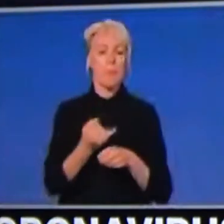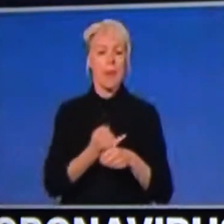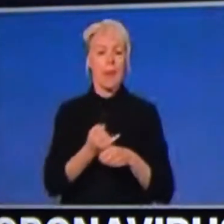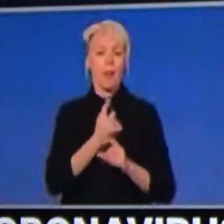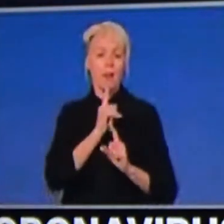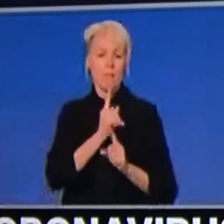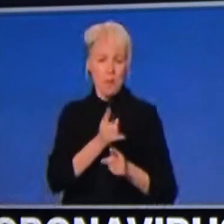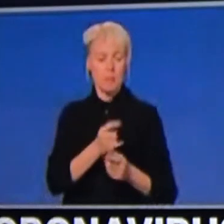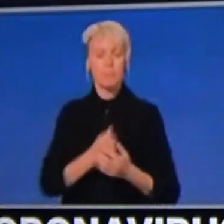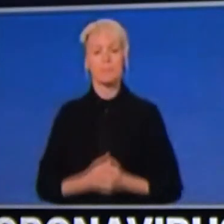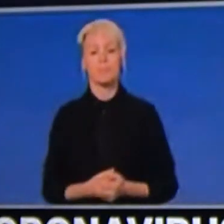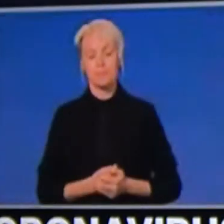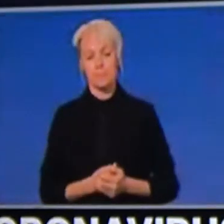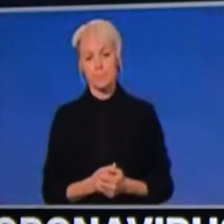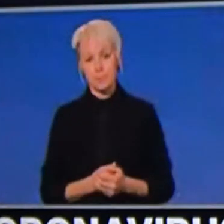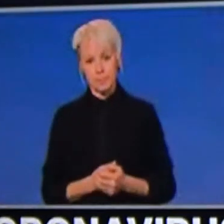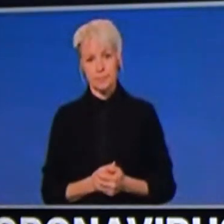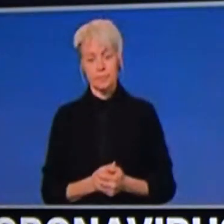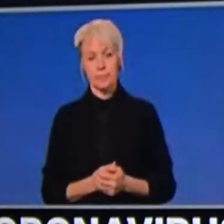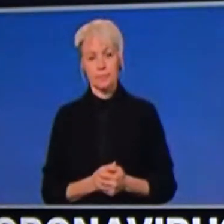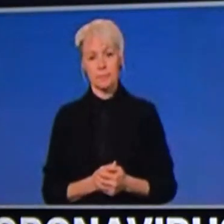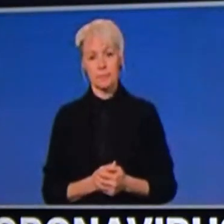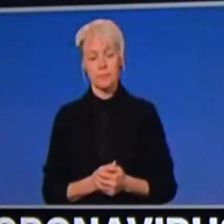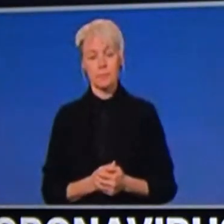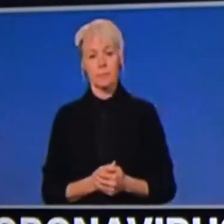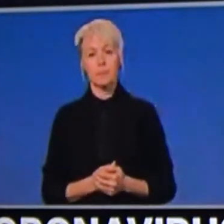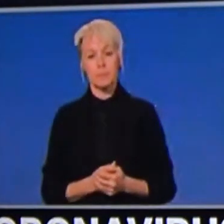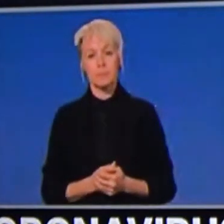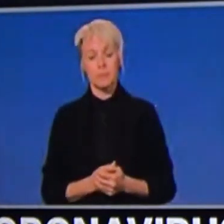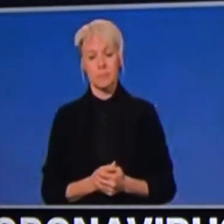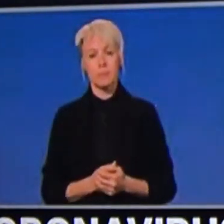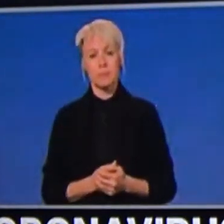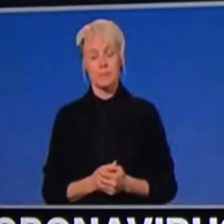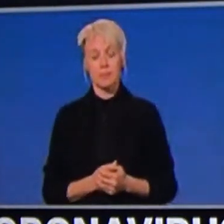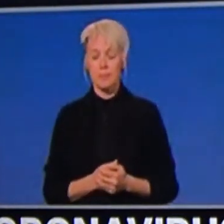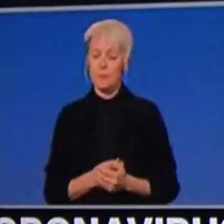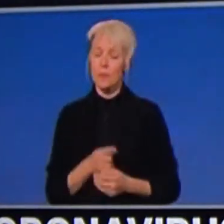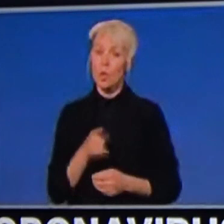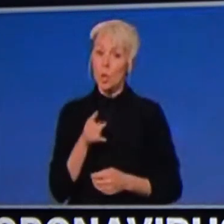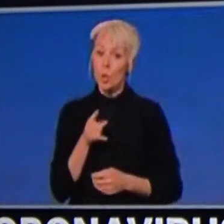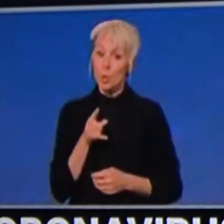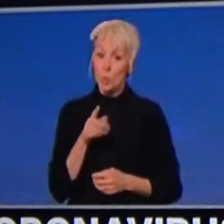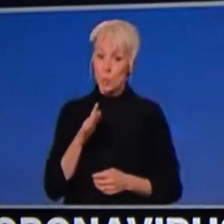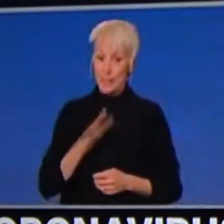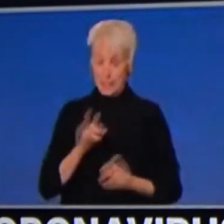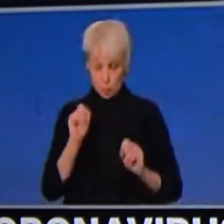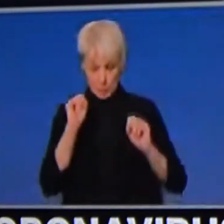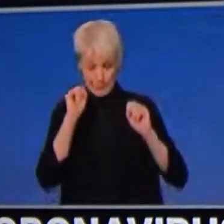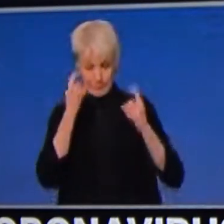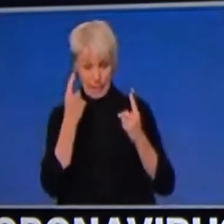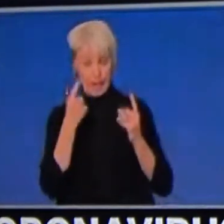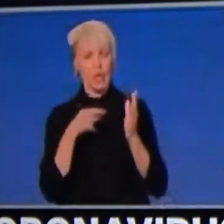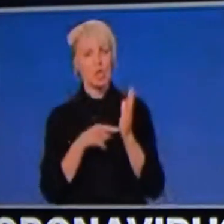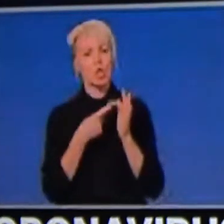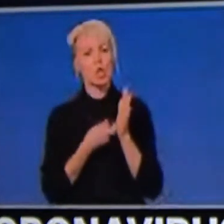to schools that they're releasing today. I think we need to appreciate that because of the term structures that are so different in different